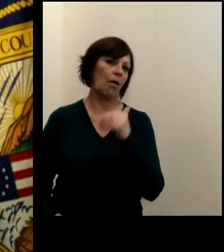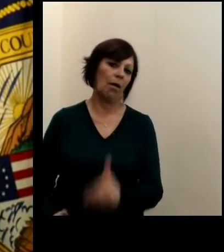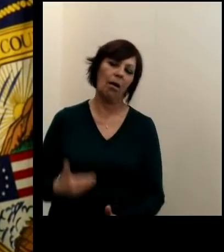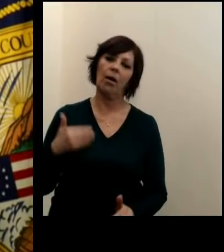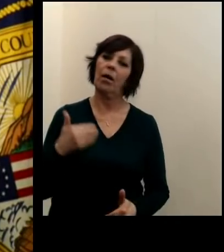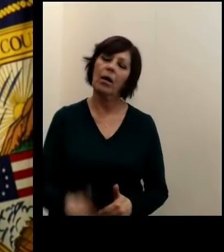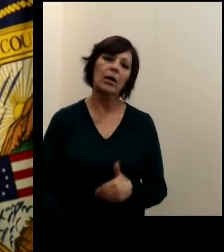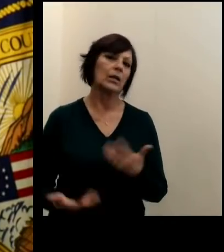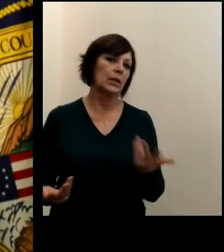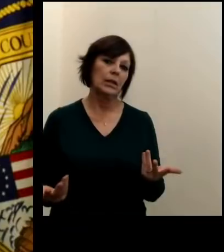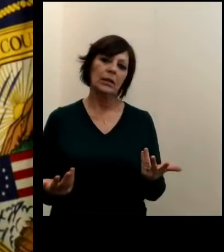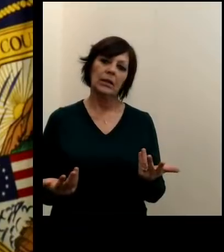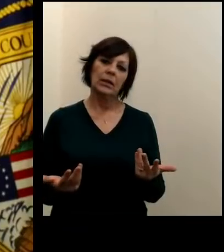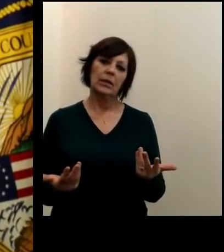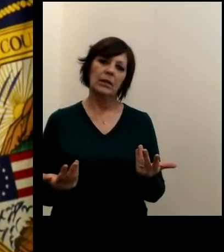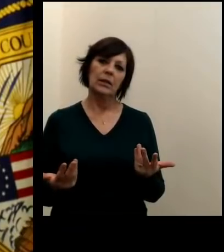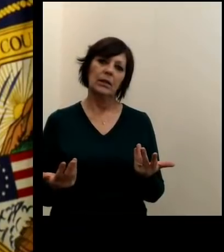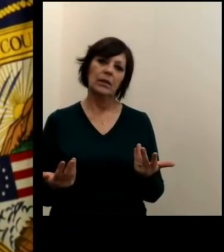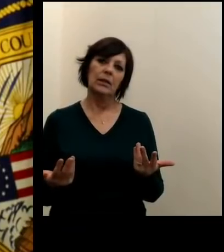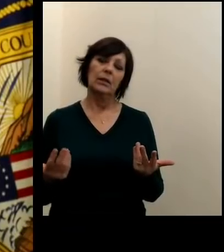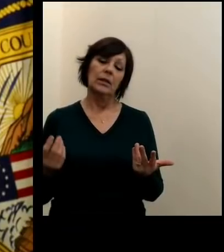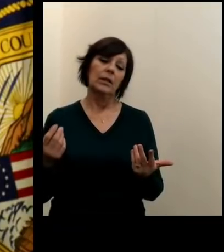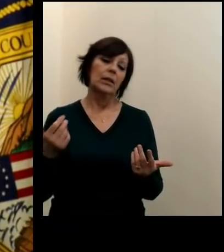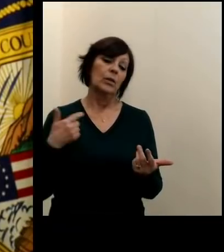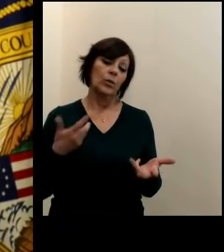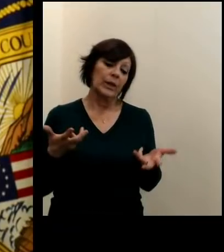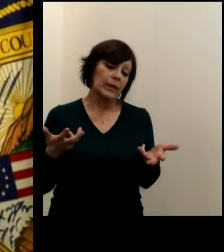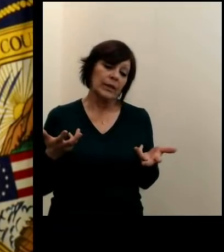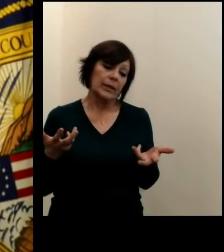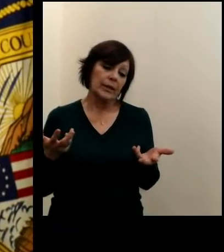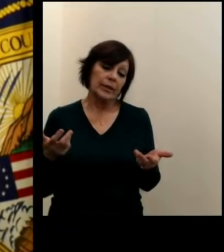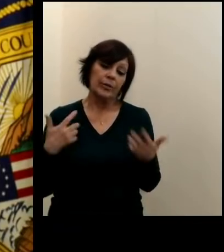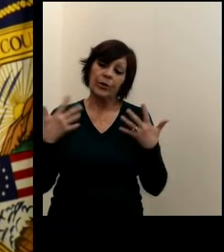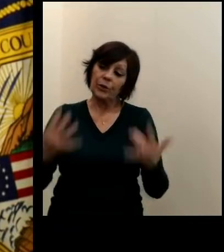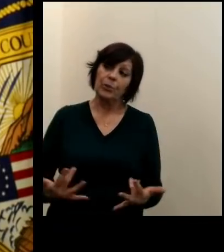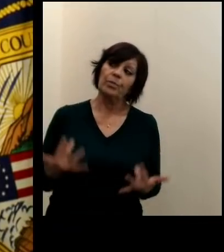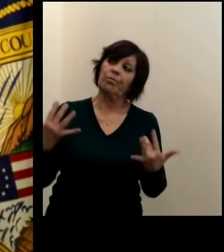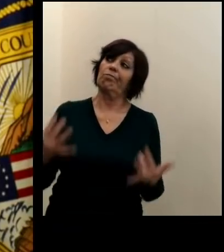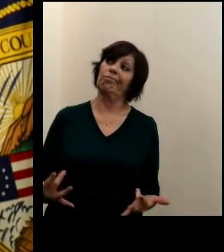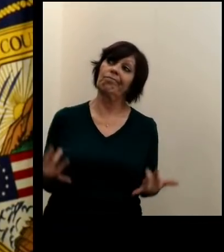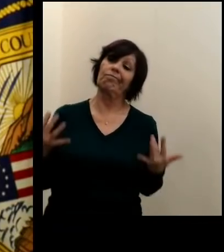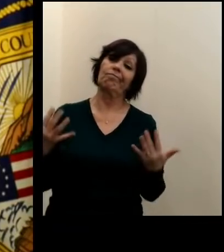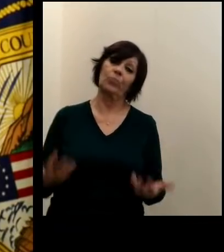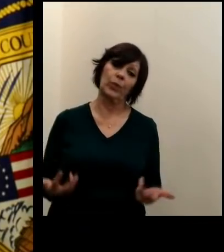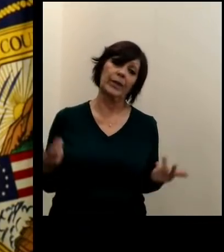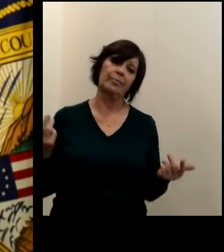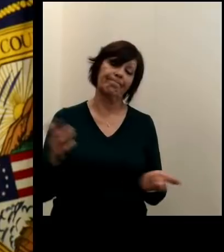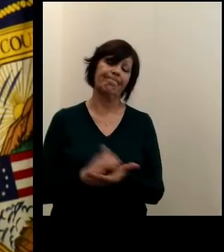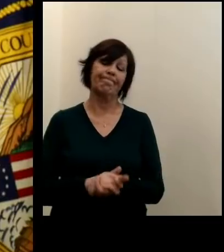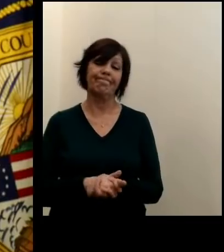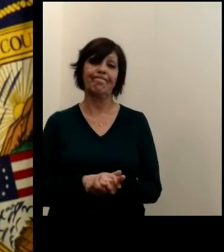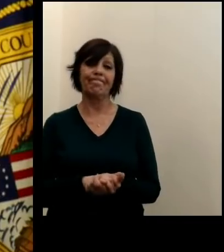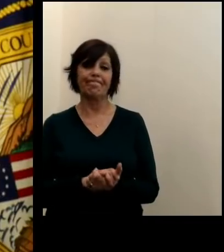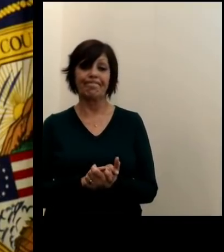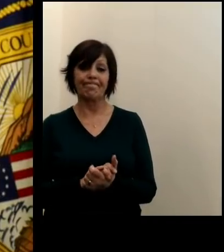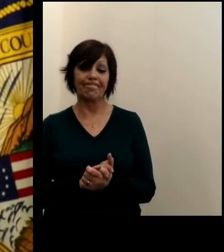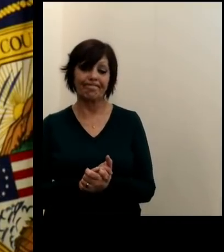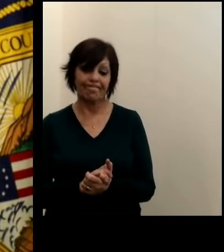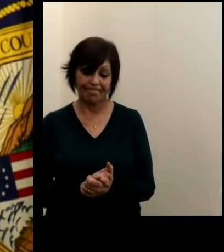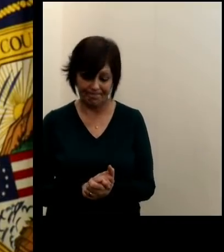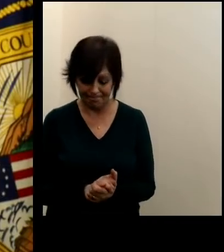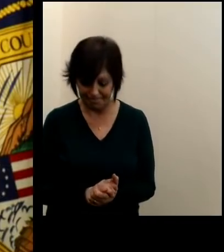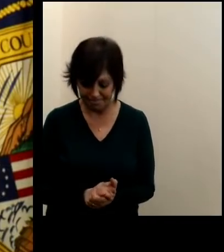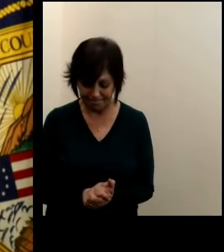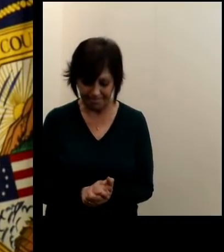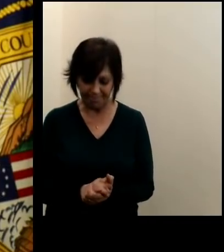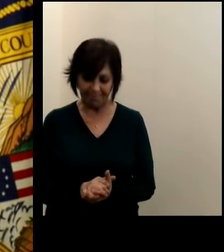being made, legislation, sausage, and as it comes to it now, maybe it also includes